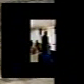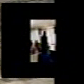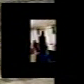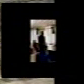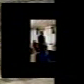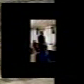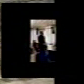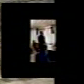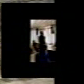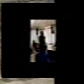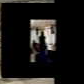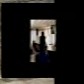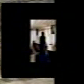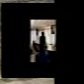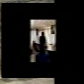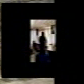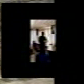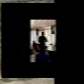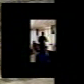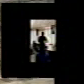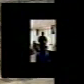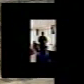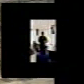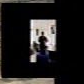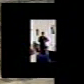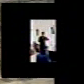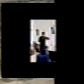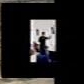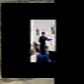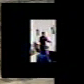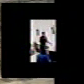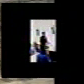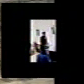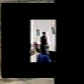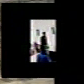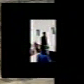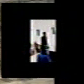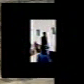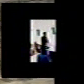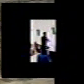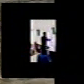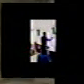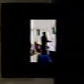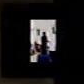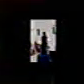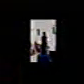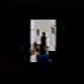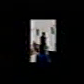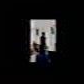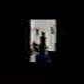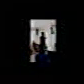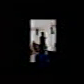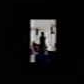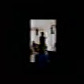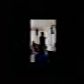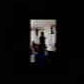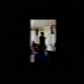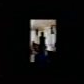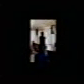say, shortly. What does that shortly mean? In a few minutes. Shortly, in a moment of time,